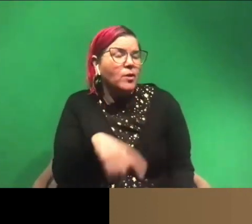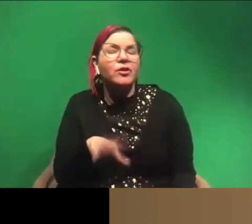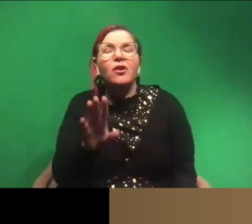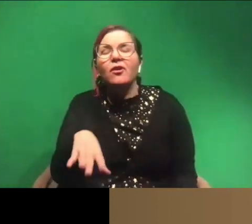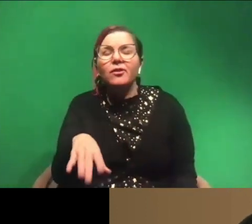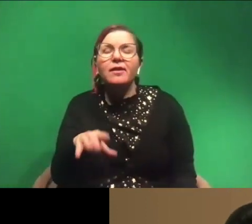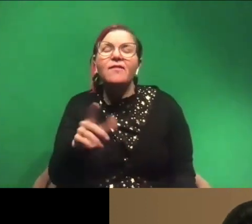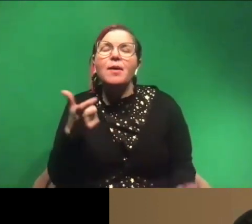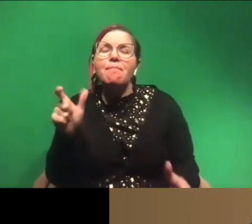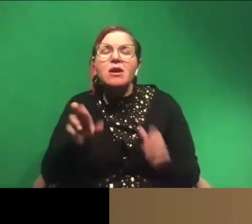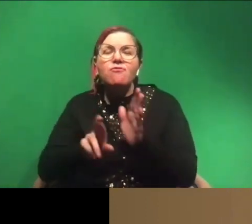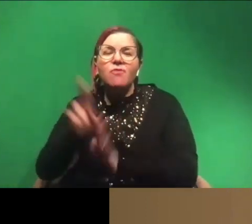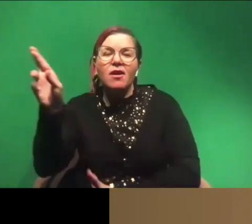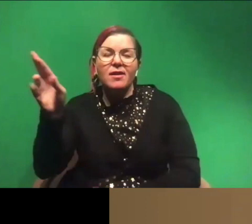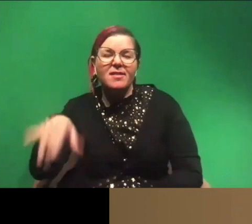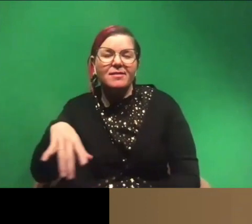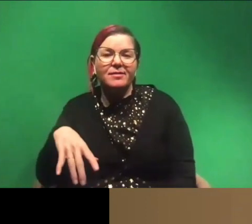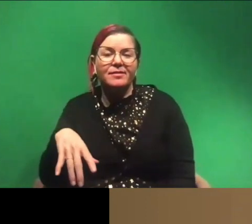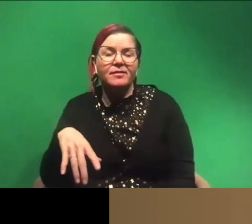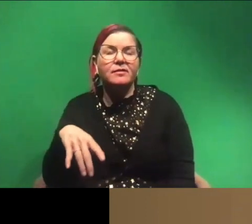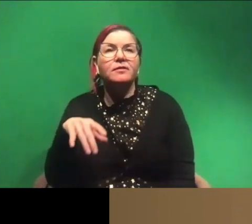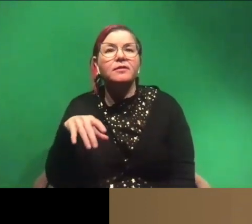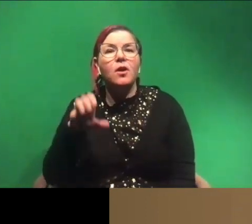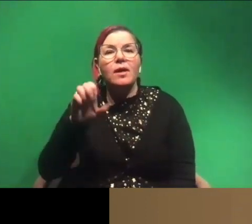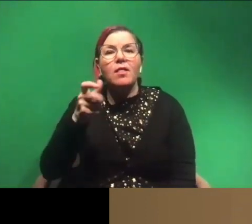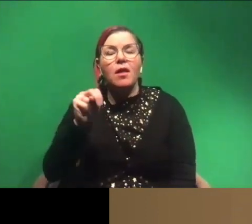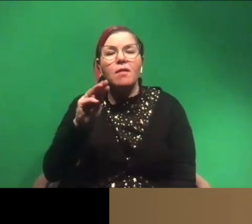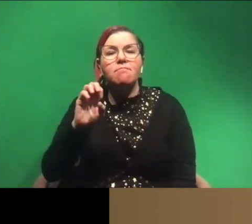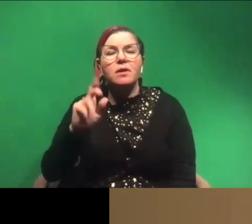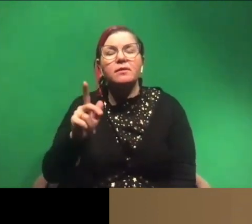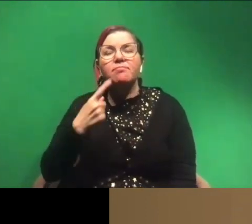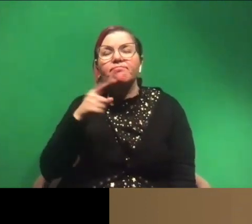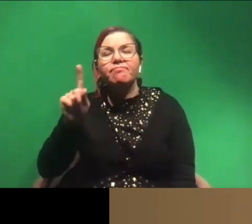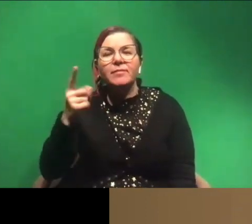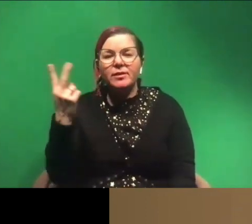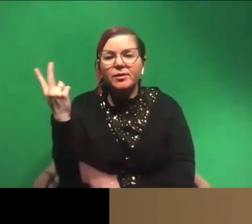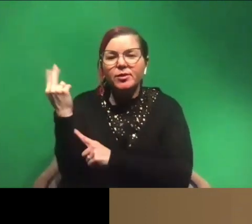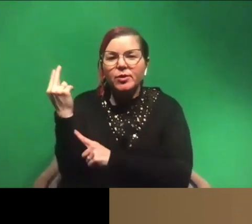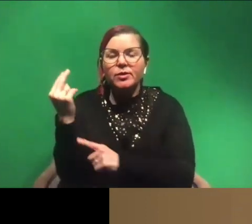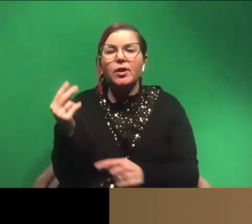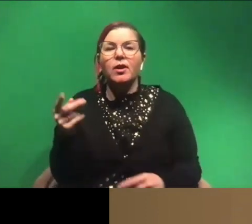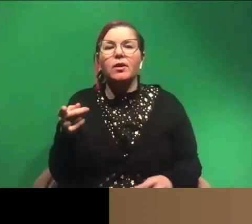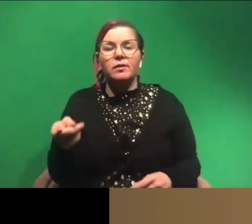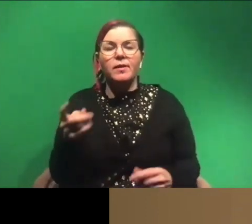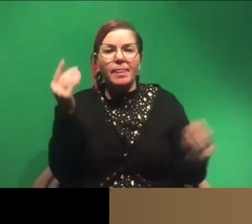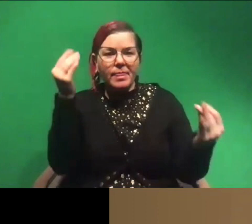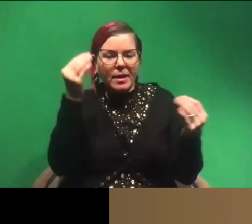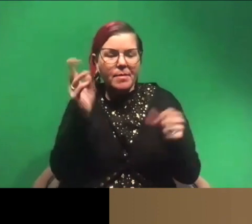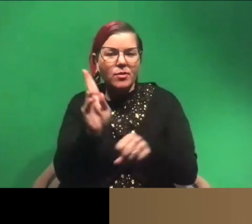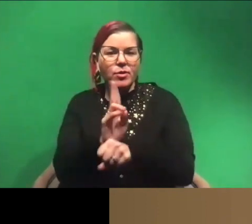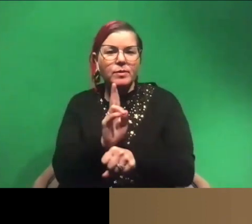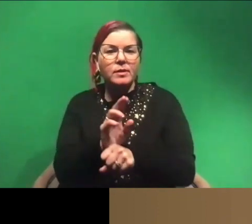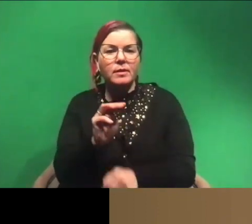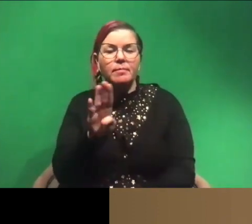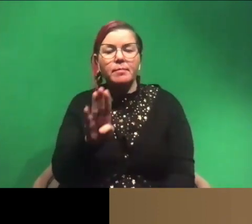it's their really big rocket. Oh, okay. So Elon Musk had announced a couple years ago that they were thinking about using the